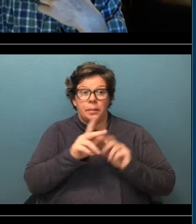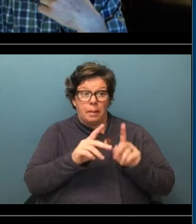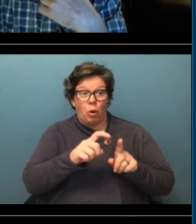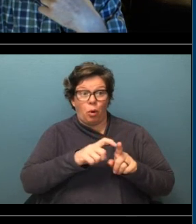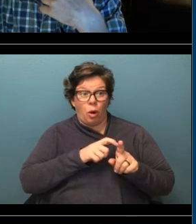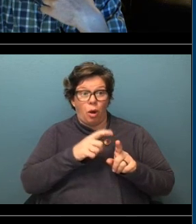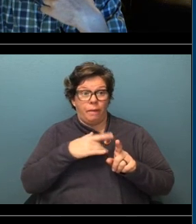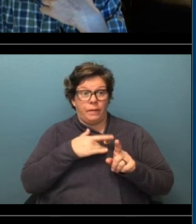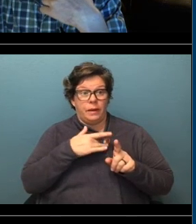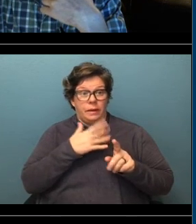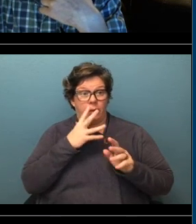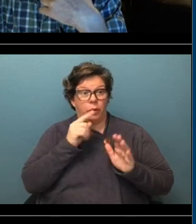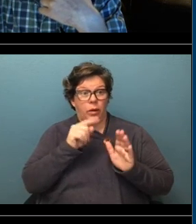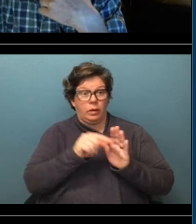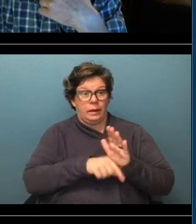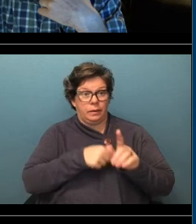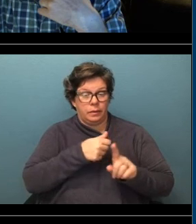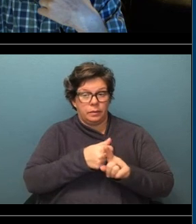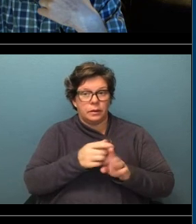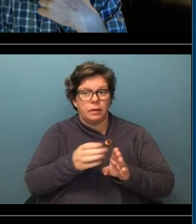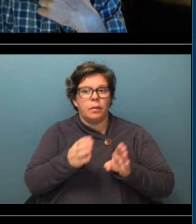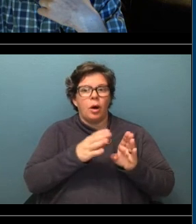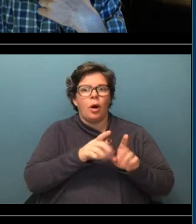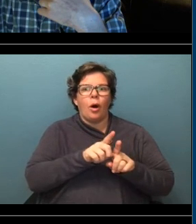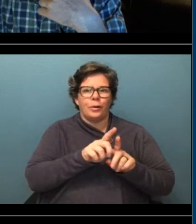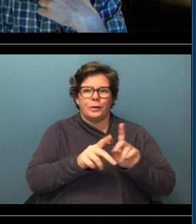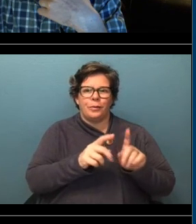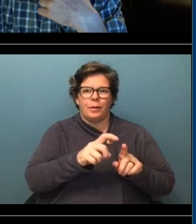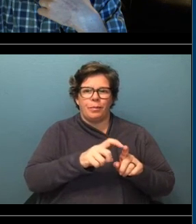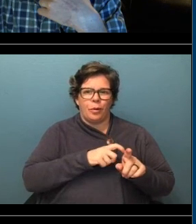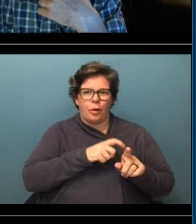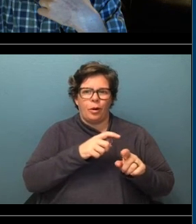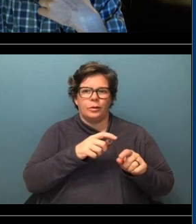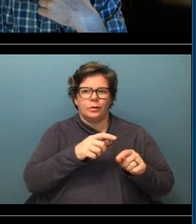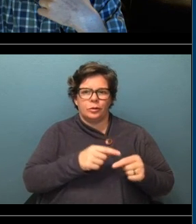another common reason for calling is people struggling with